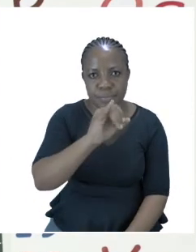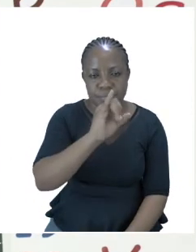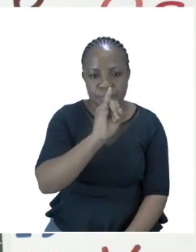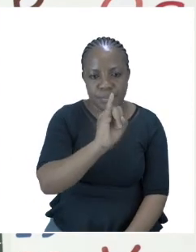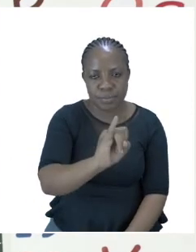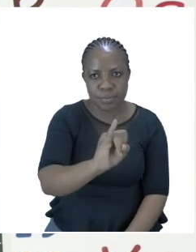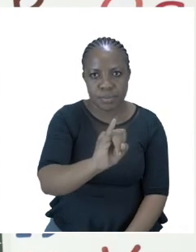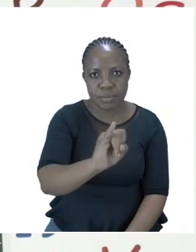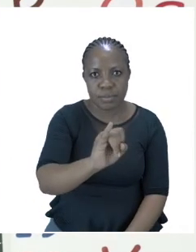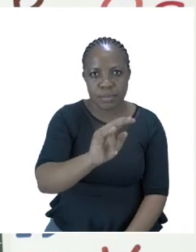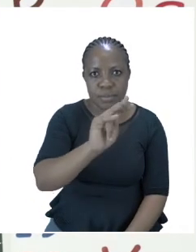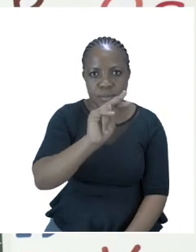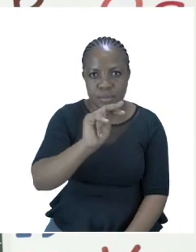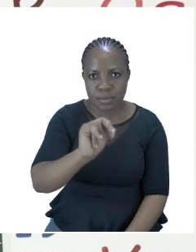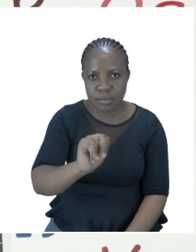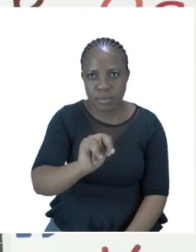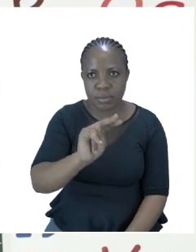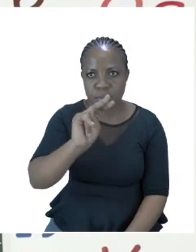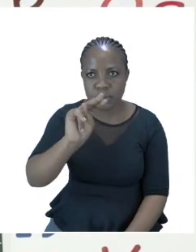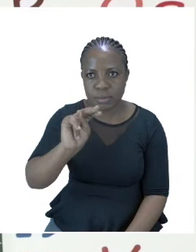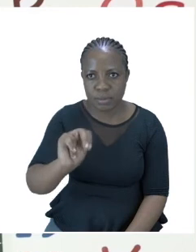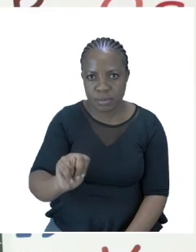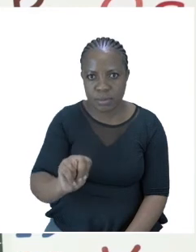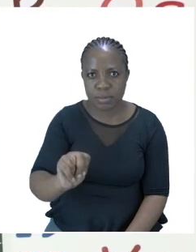in. In.